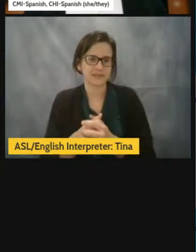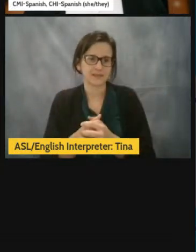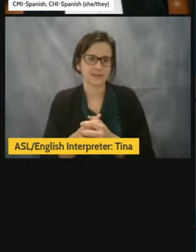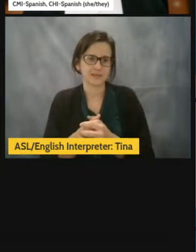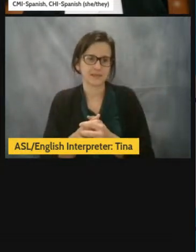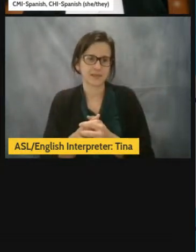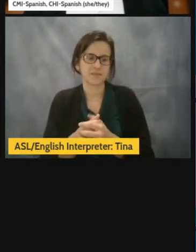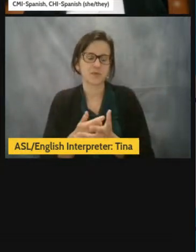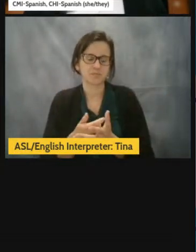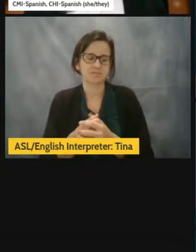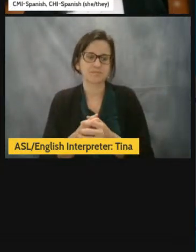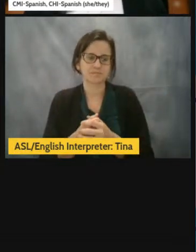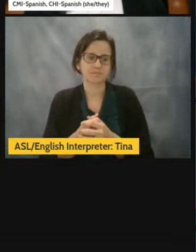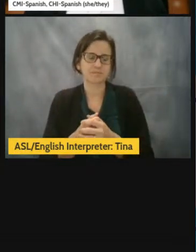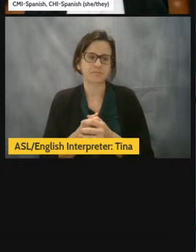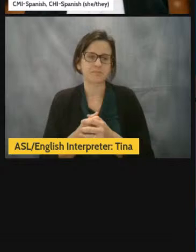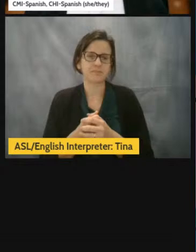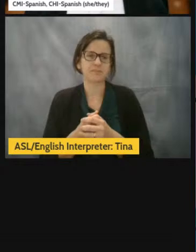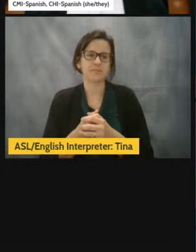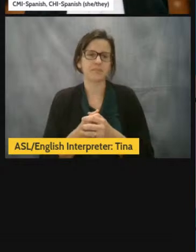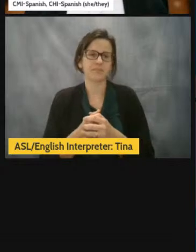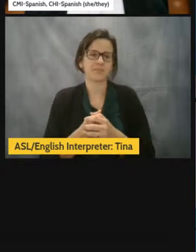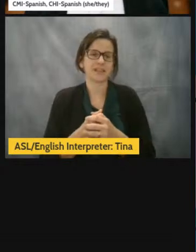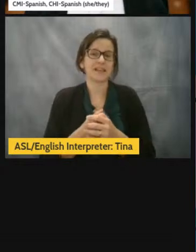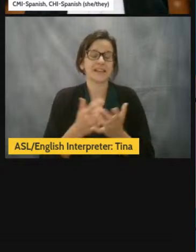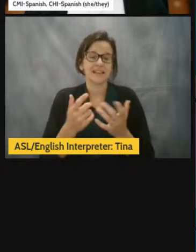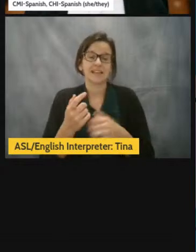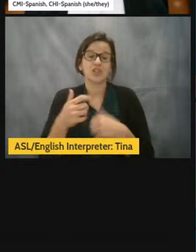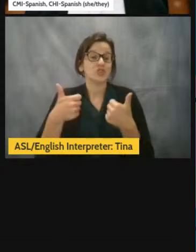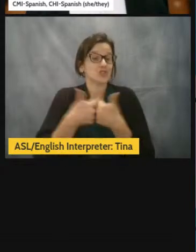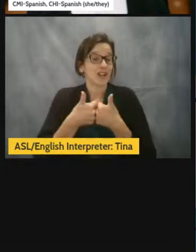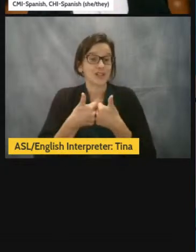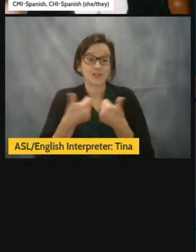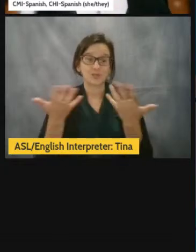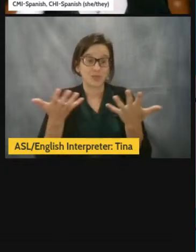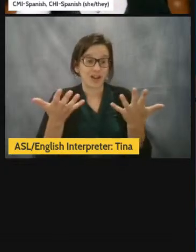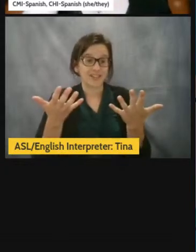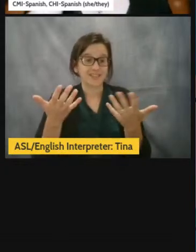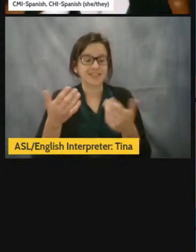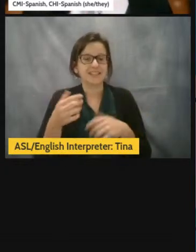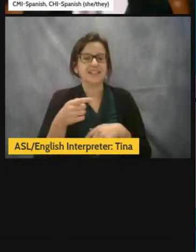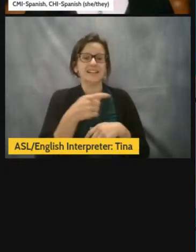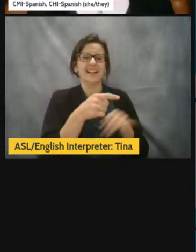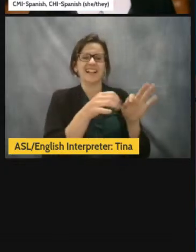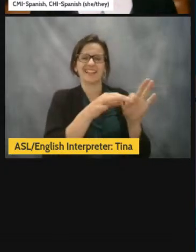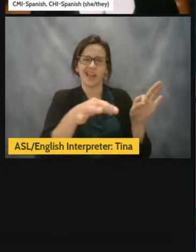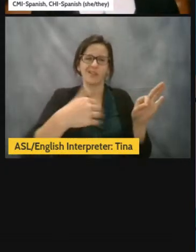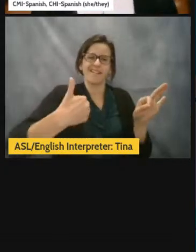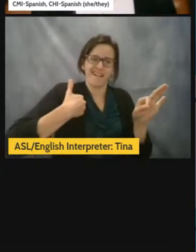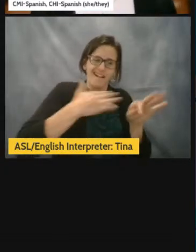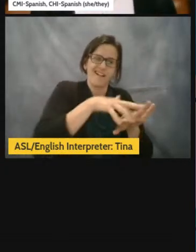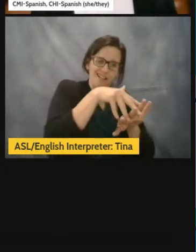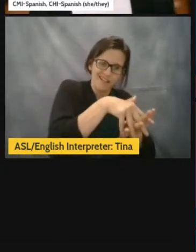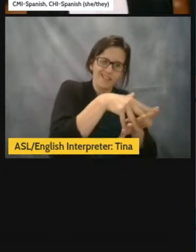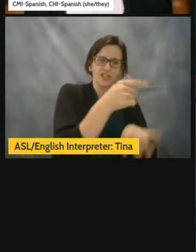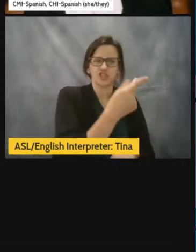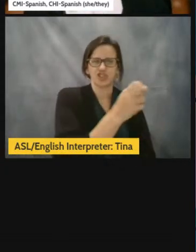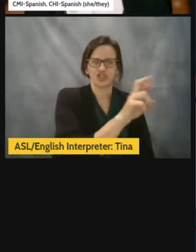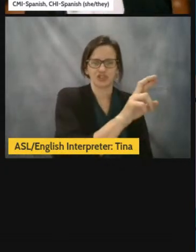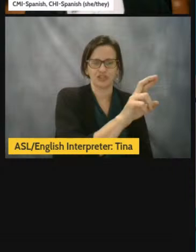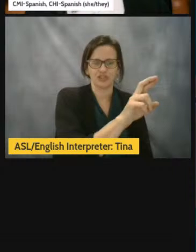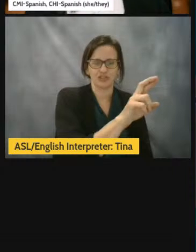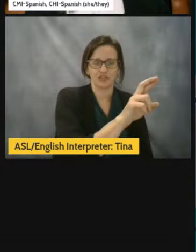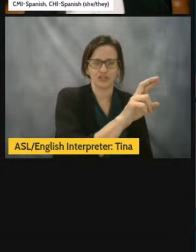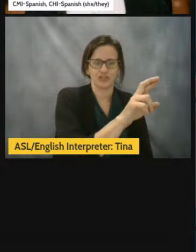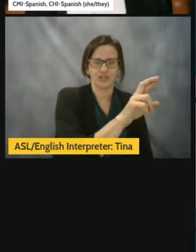So the supposed challenge here comes from gendered languages. Okay? I'm just going to show